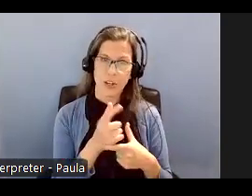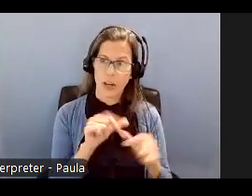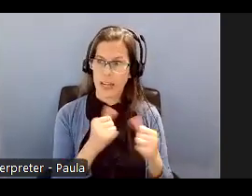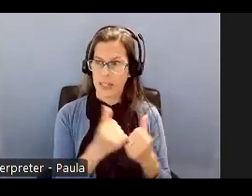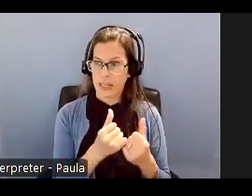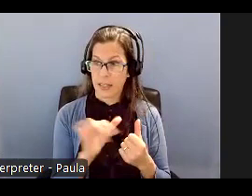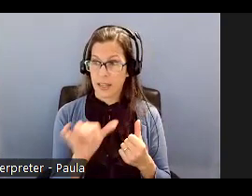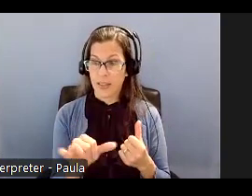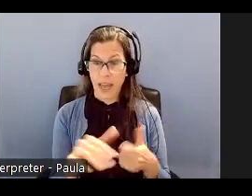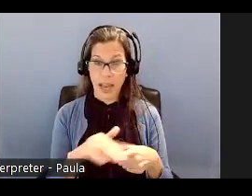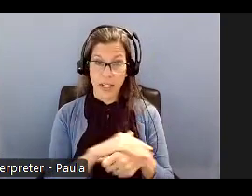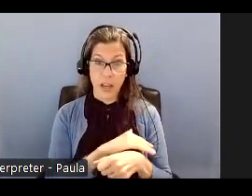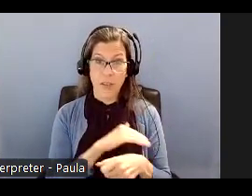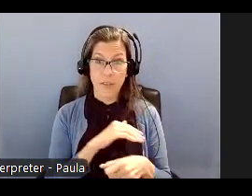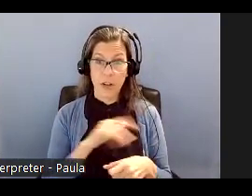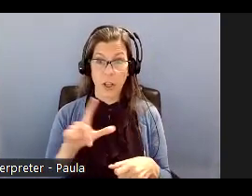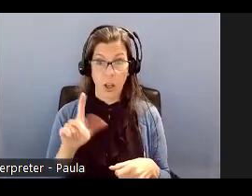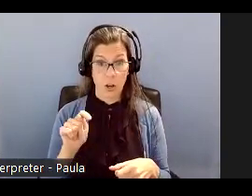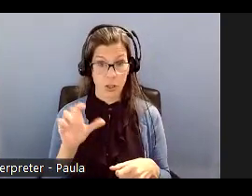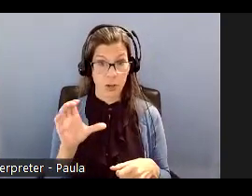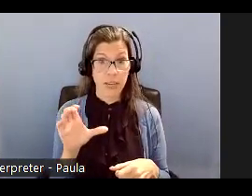and in-home caregivers for clients?